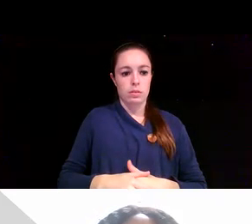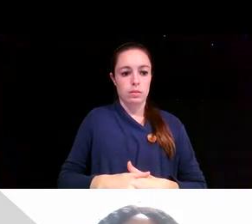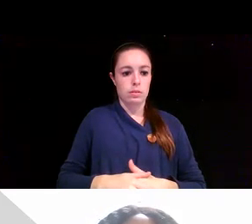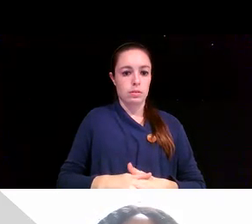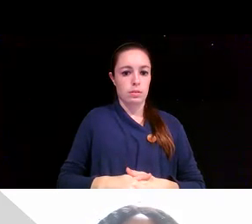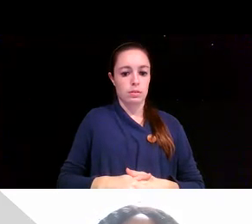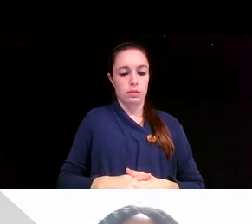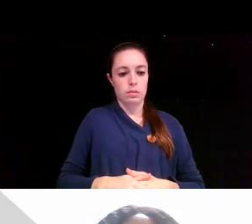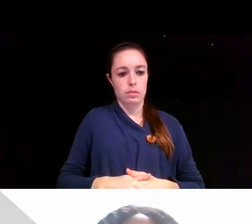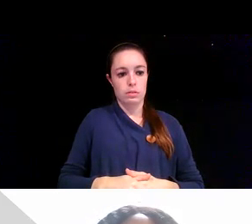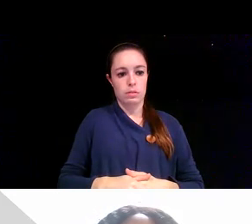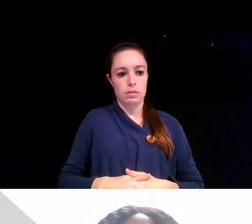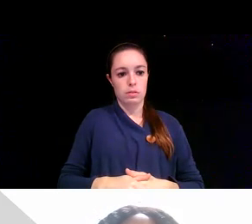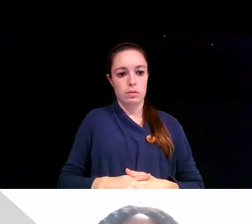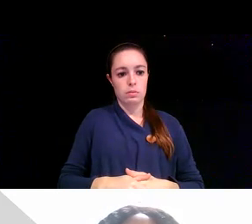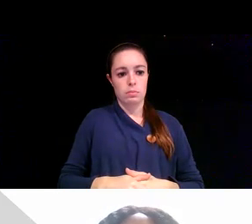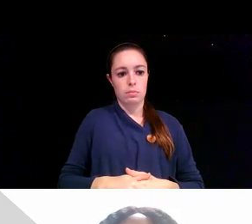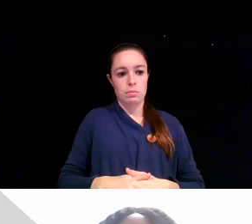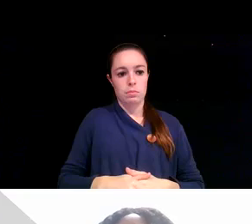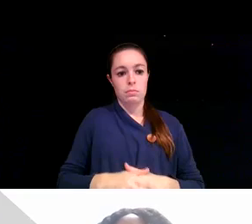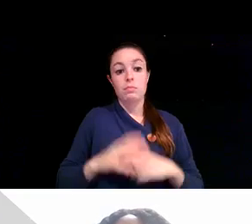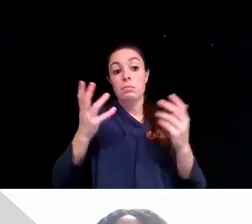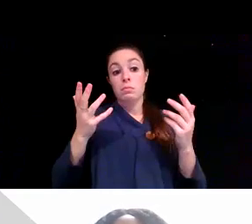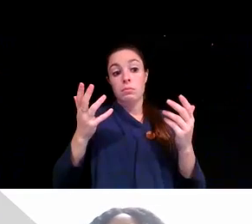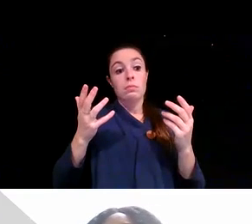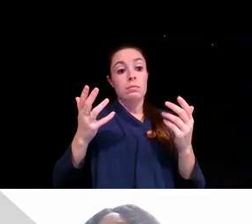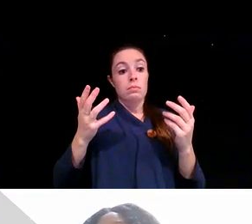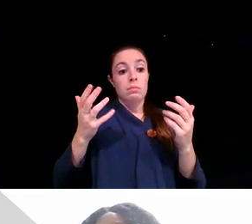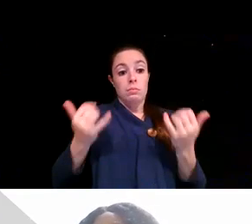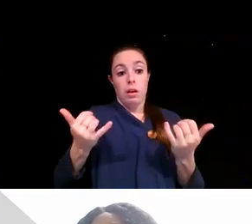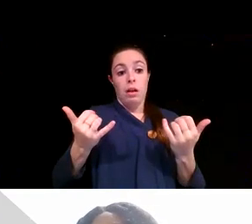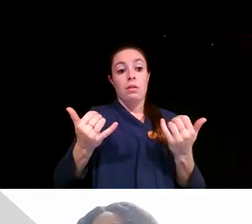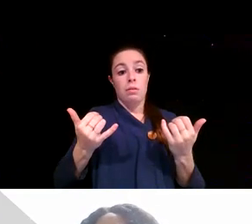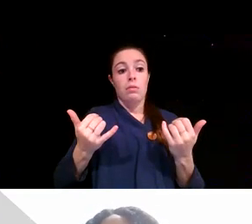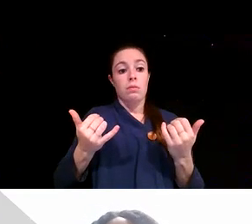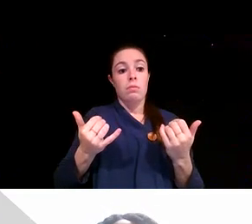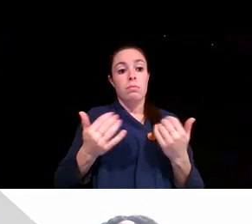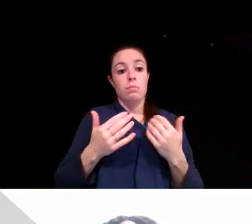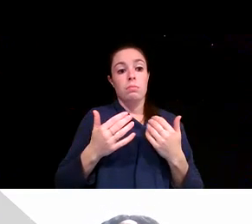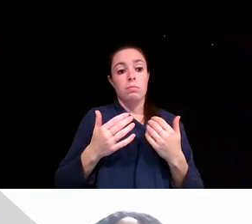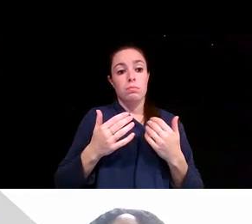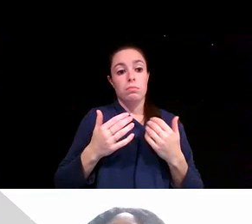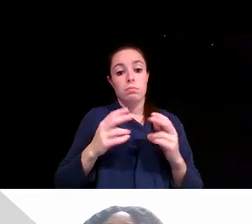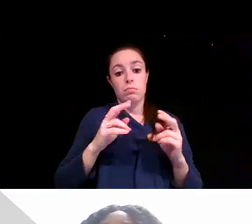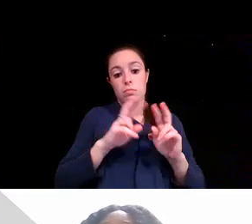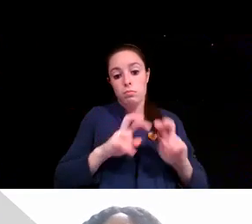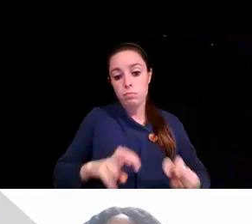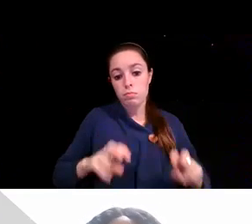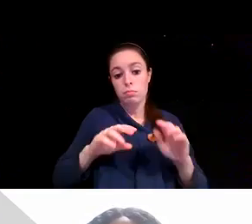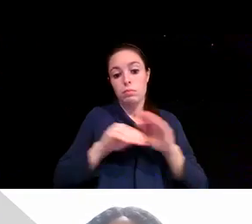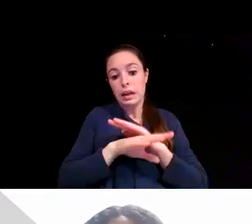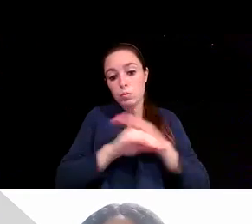And after that, I want us to look at enrollment. By enrollment, we mean